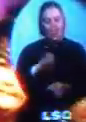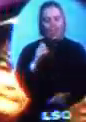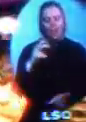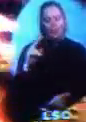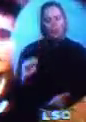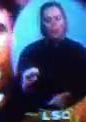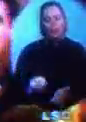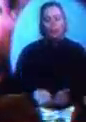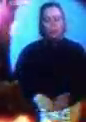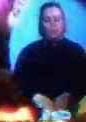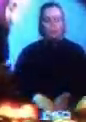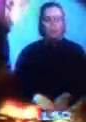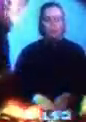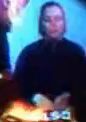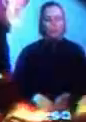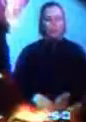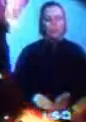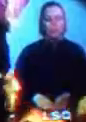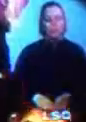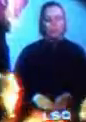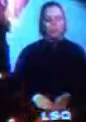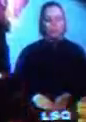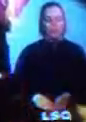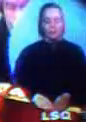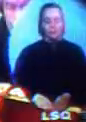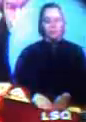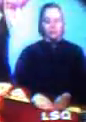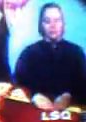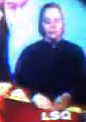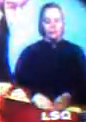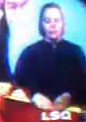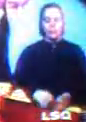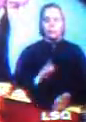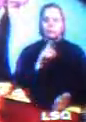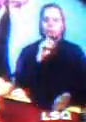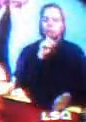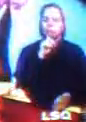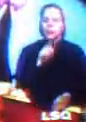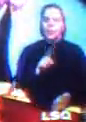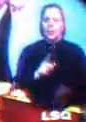that Quebec's voice will be heard in Cancun?